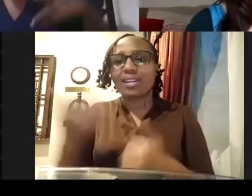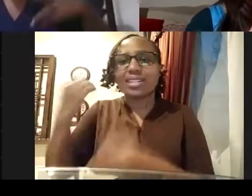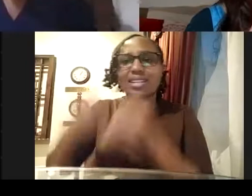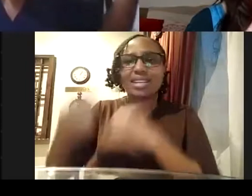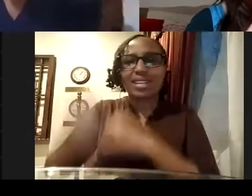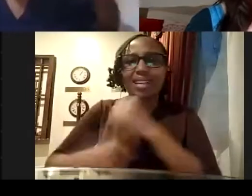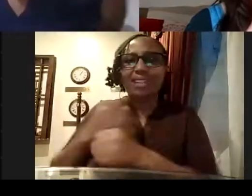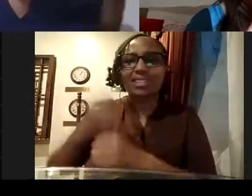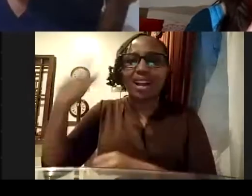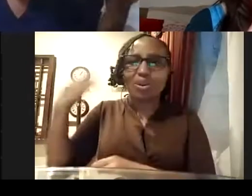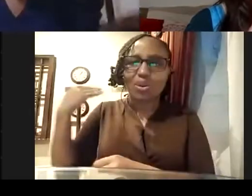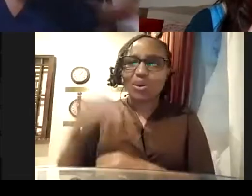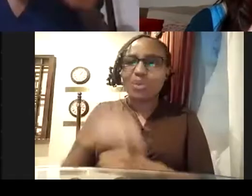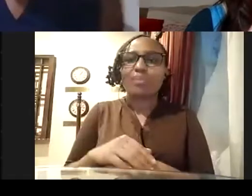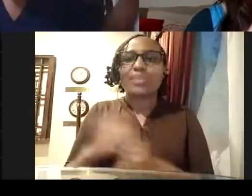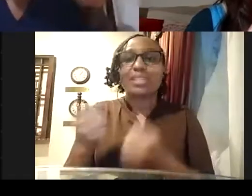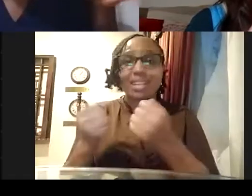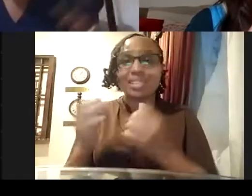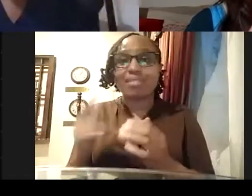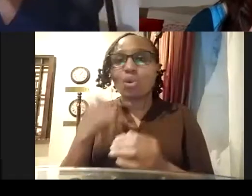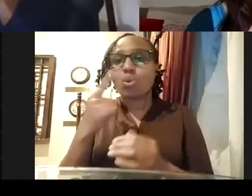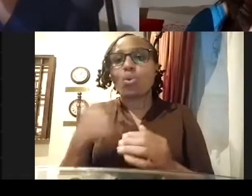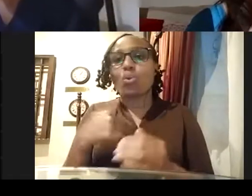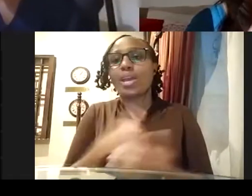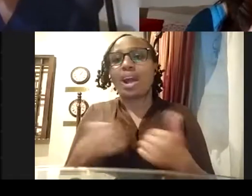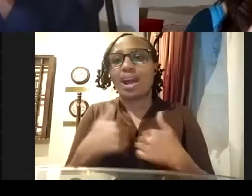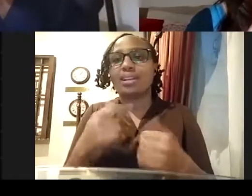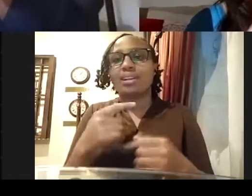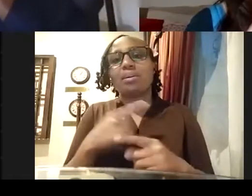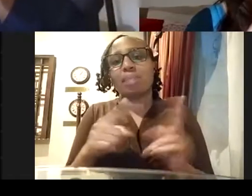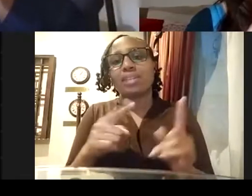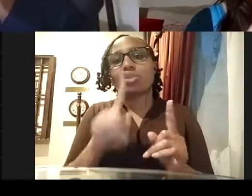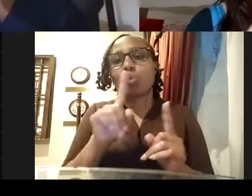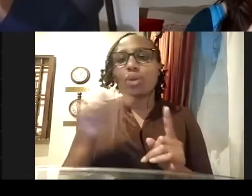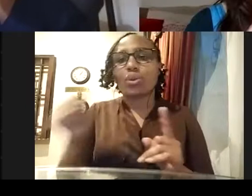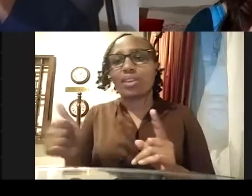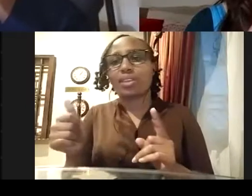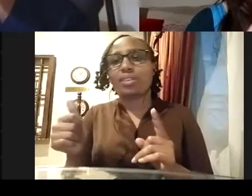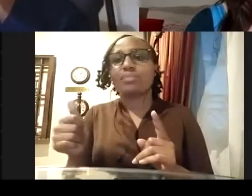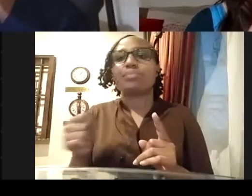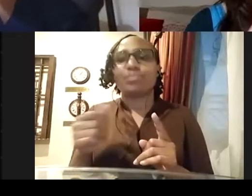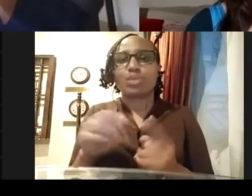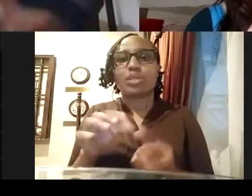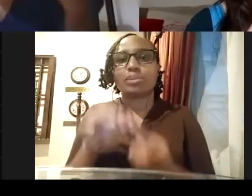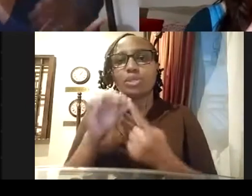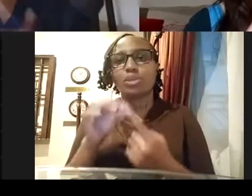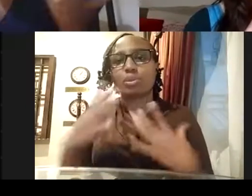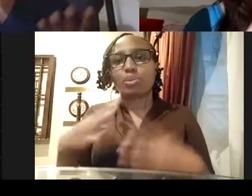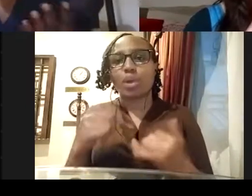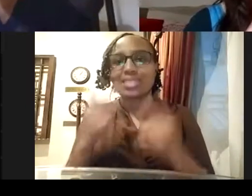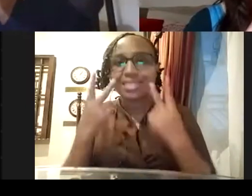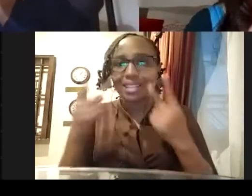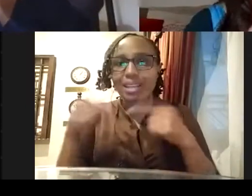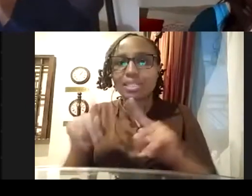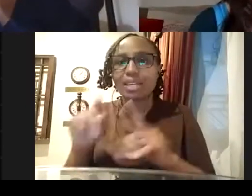this other guy, it's a driver that we had, but it's one or the other. And I think that's a really special thing, that people can see themselves so clearly and see their lives